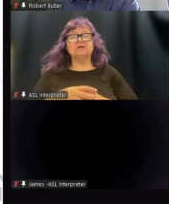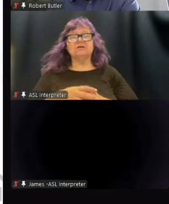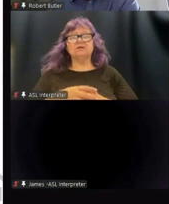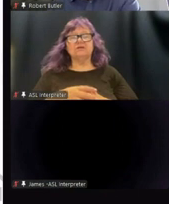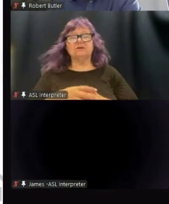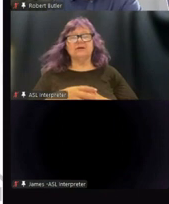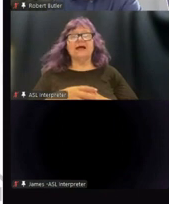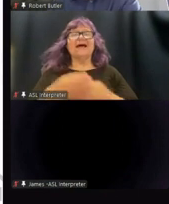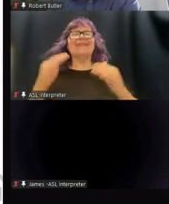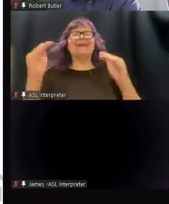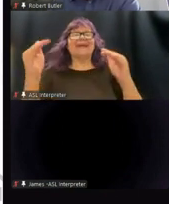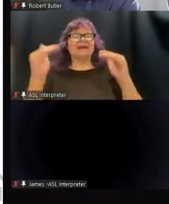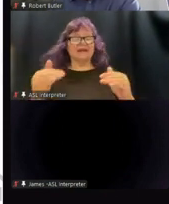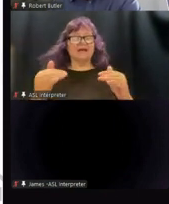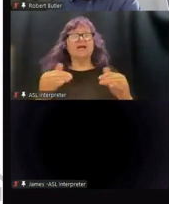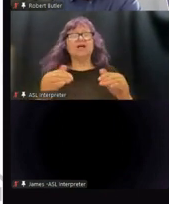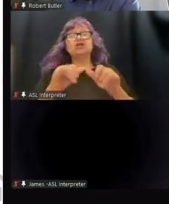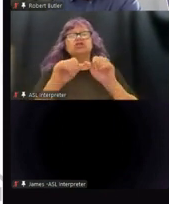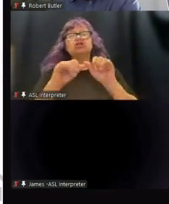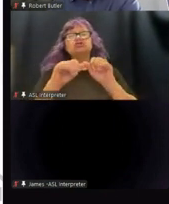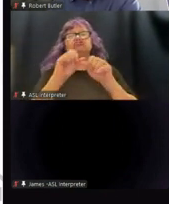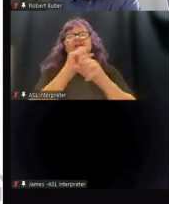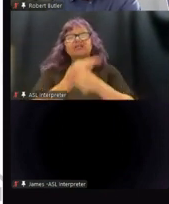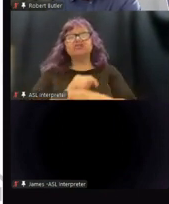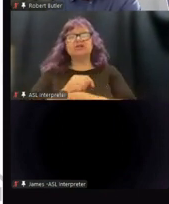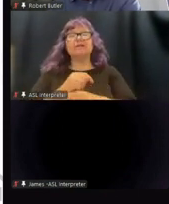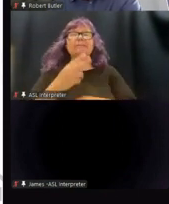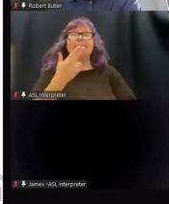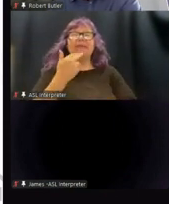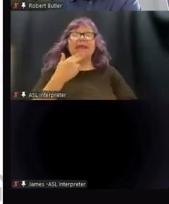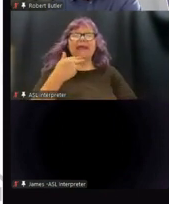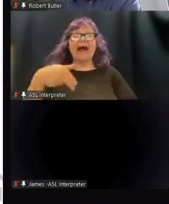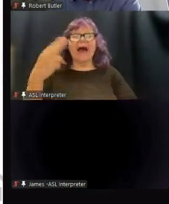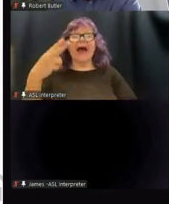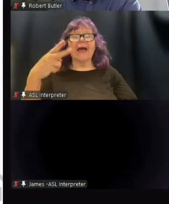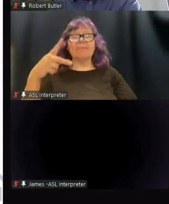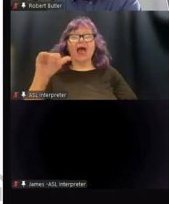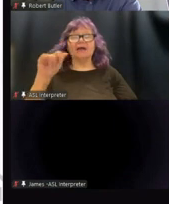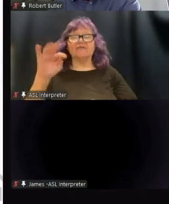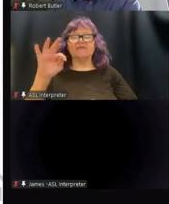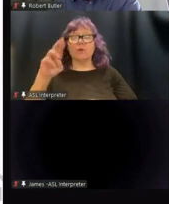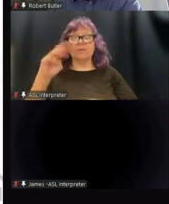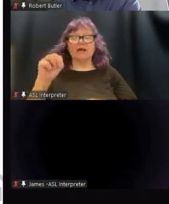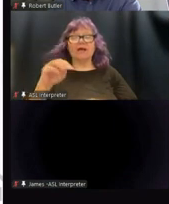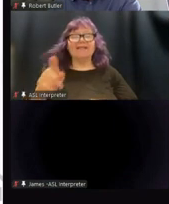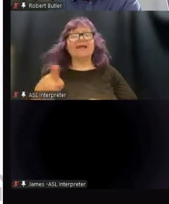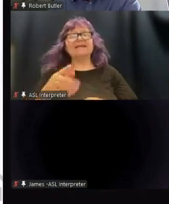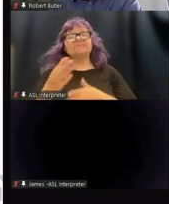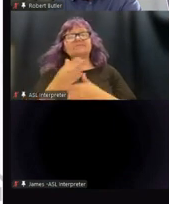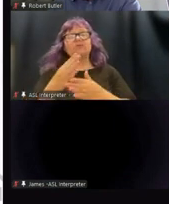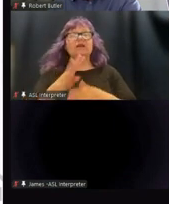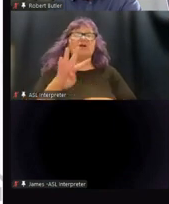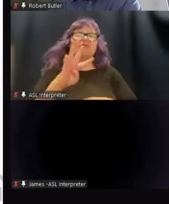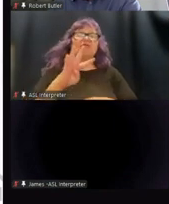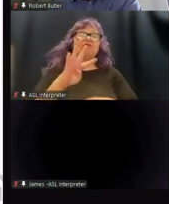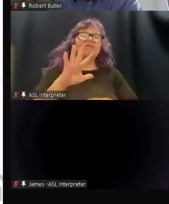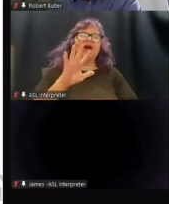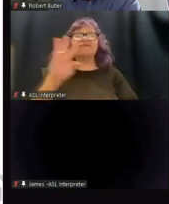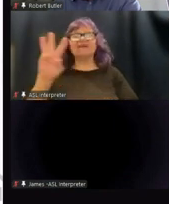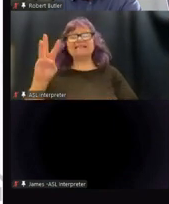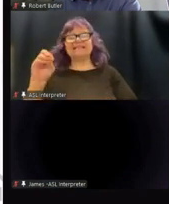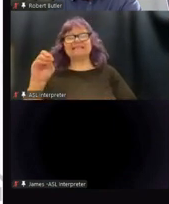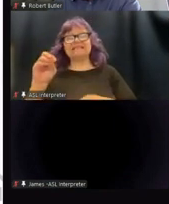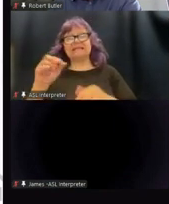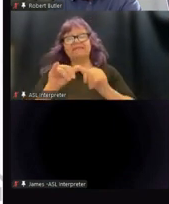And then we have our traditional mini-high platforms. These are platforms generally between 45 and 60 feet in length.